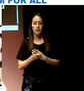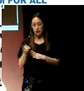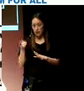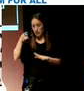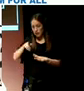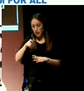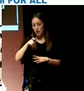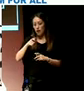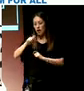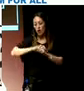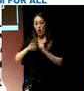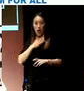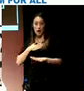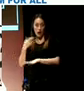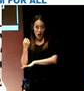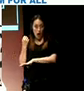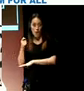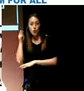groups. The current